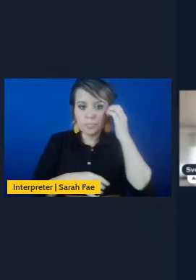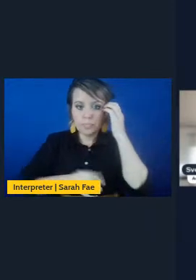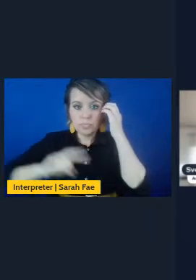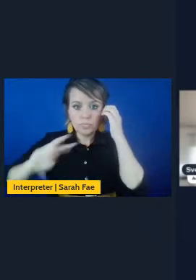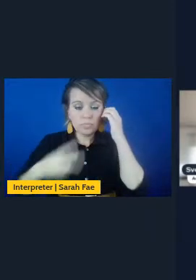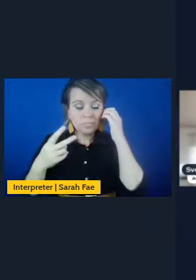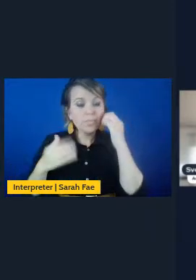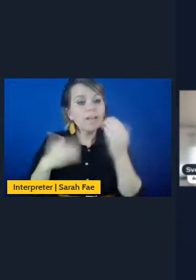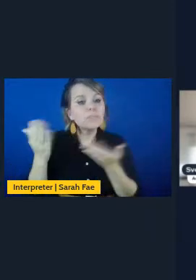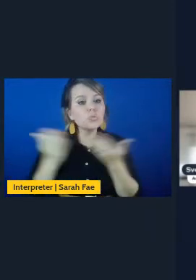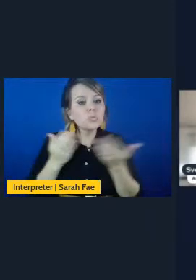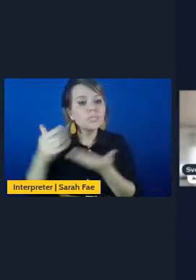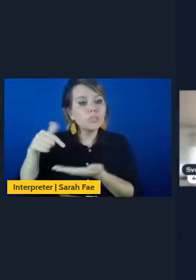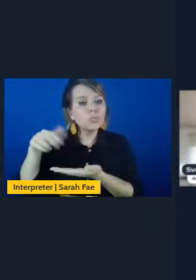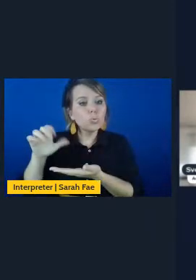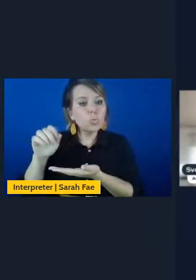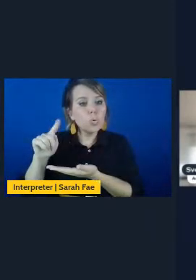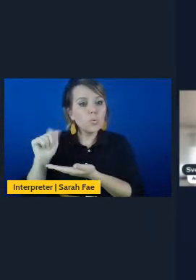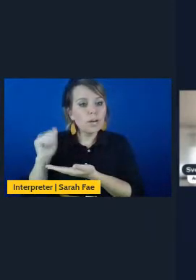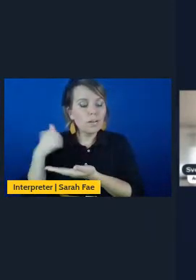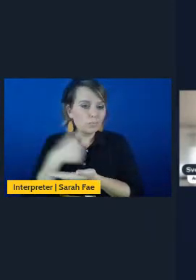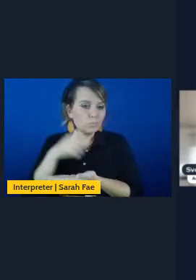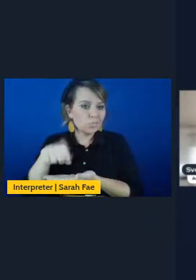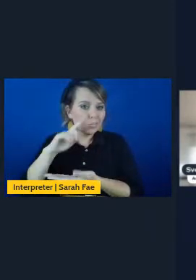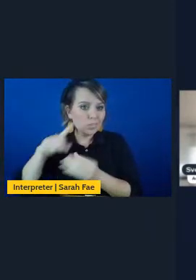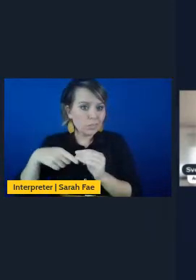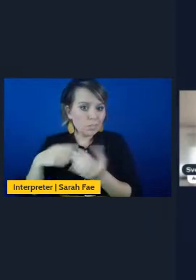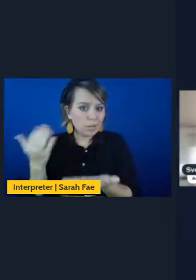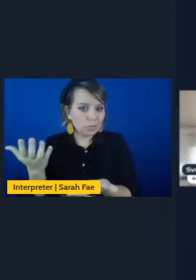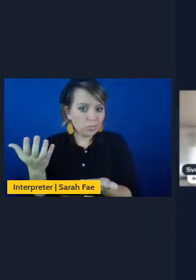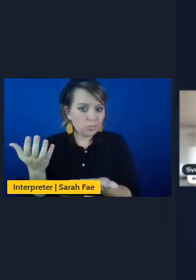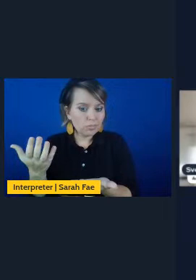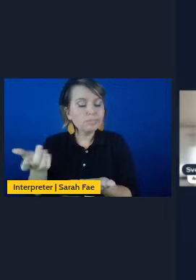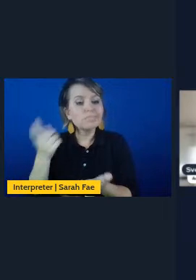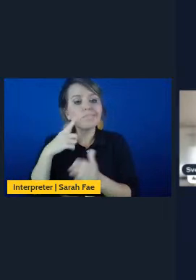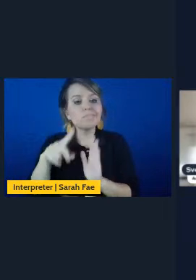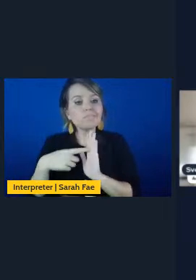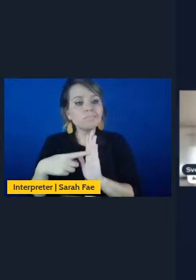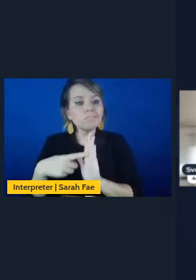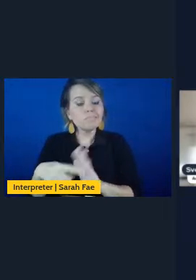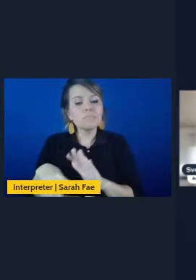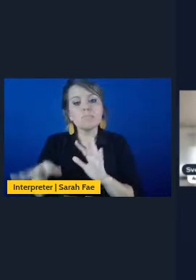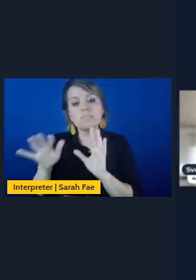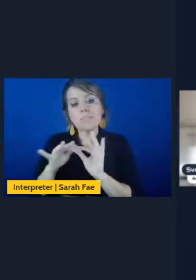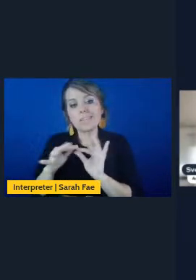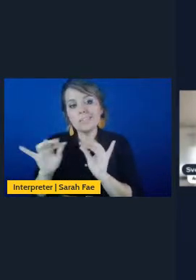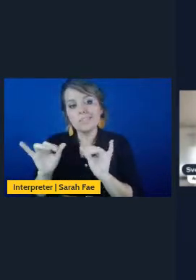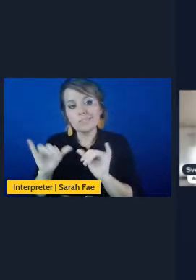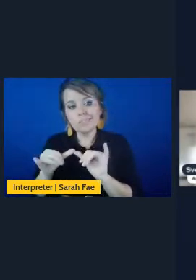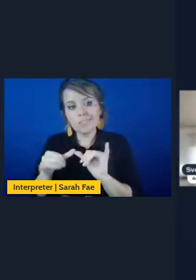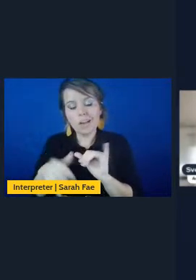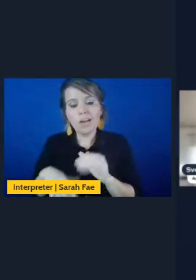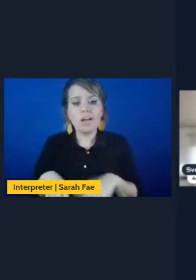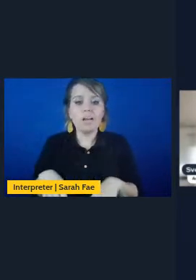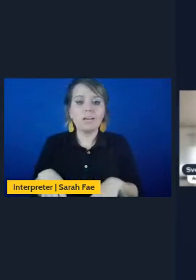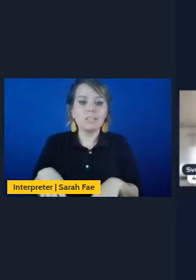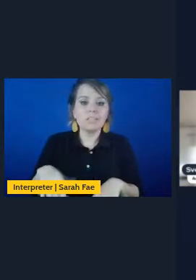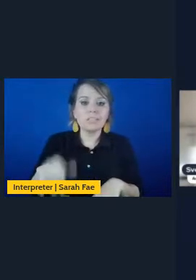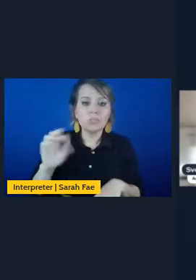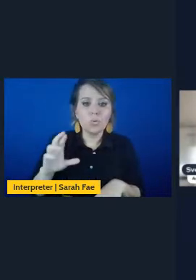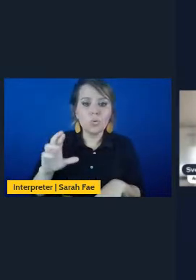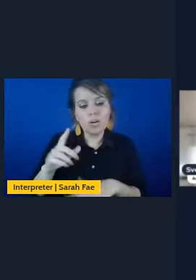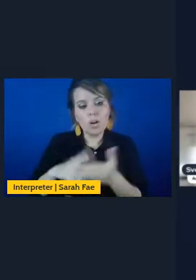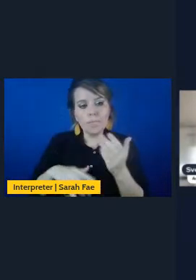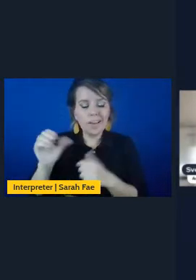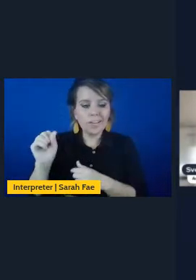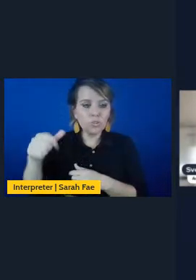quotas that we have to think about, such as, for example, the message size on the Amazon SQS queue. And those are